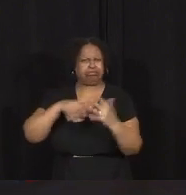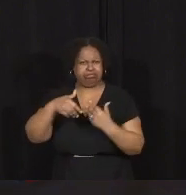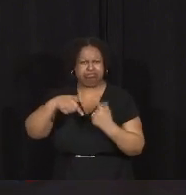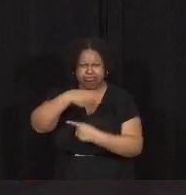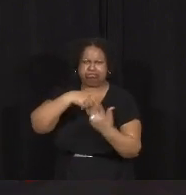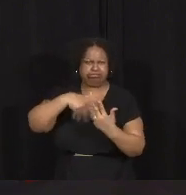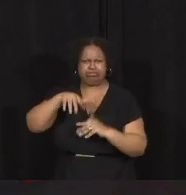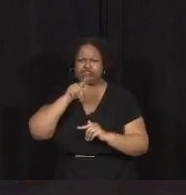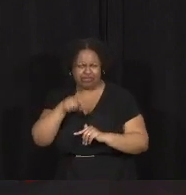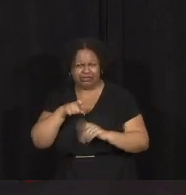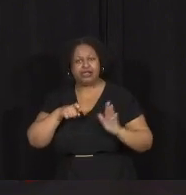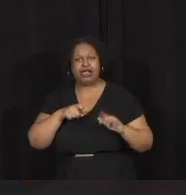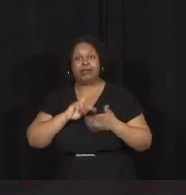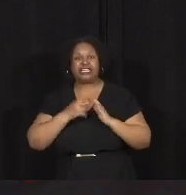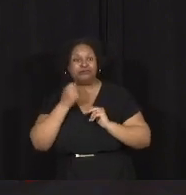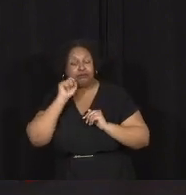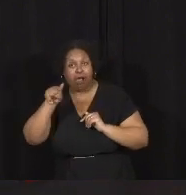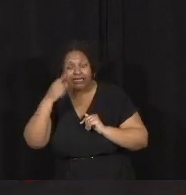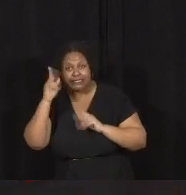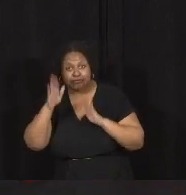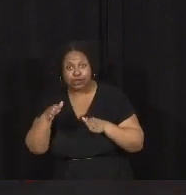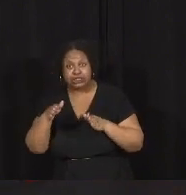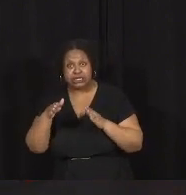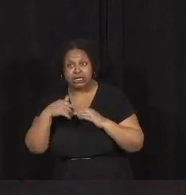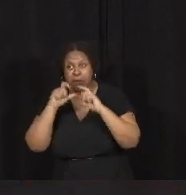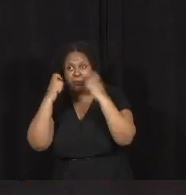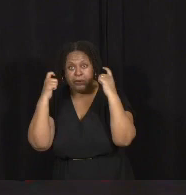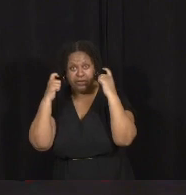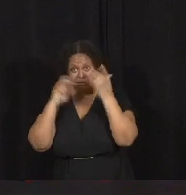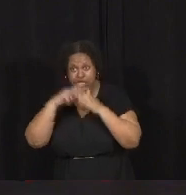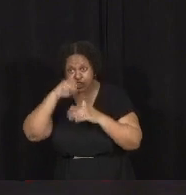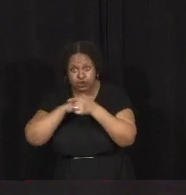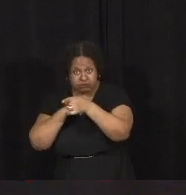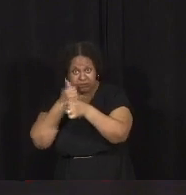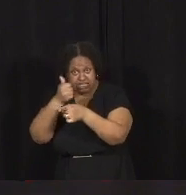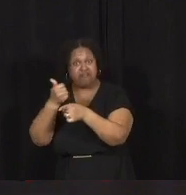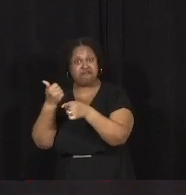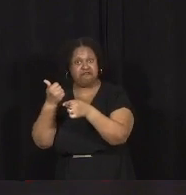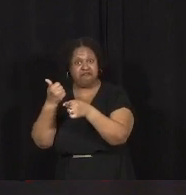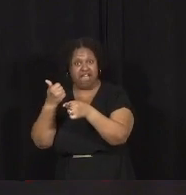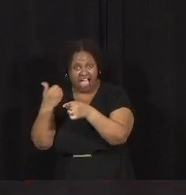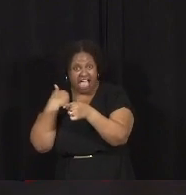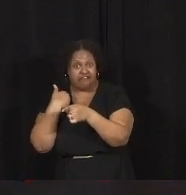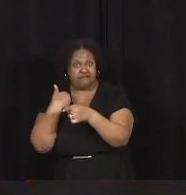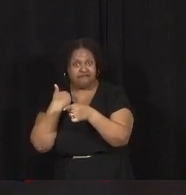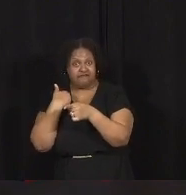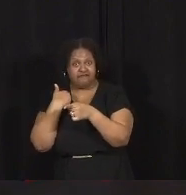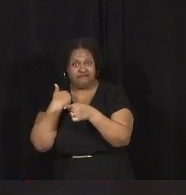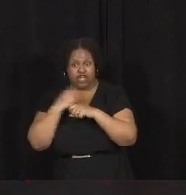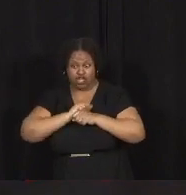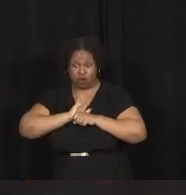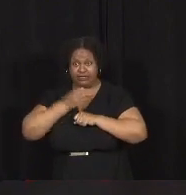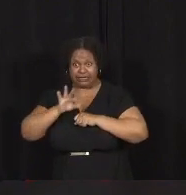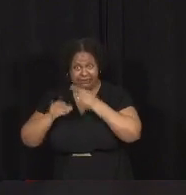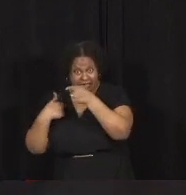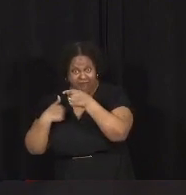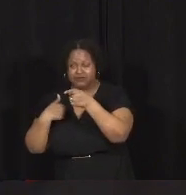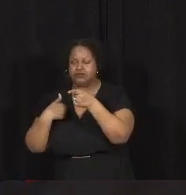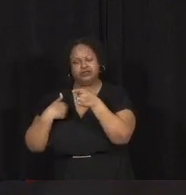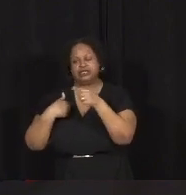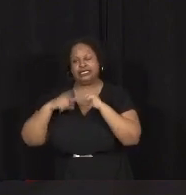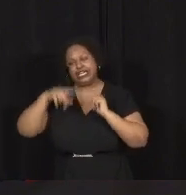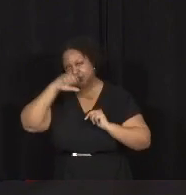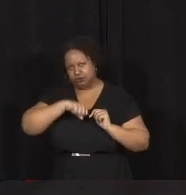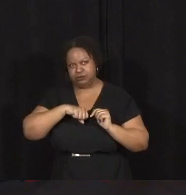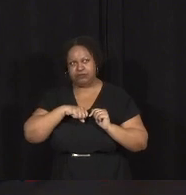and assume that they have COVID. That will almost certainly not be the case, because I think people largely are following, thankfully,